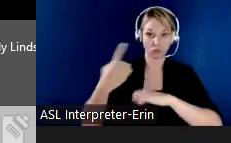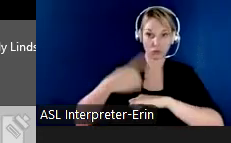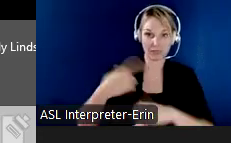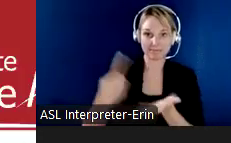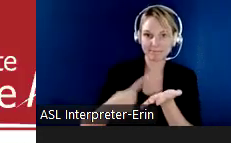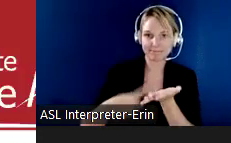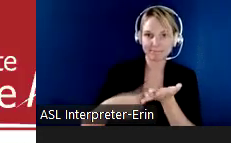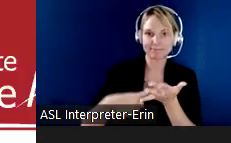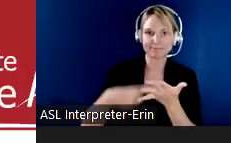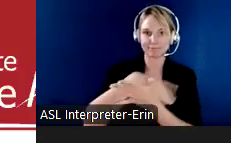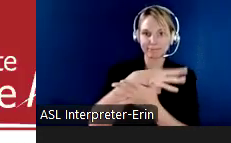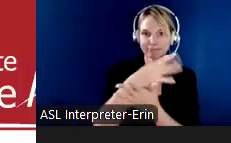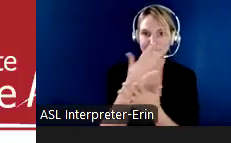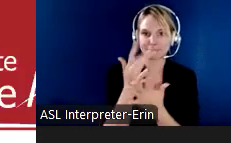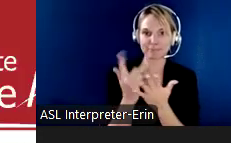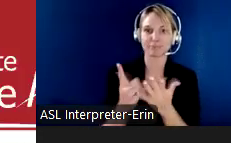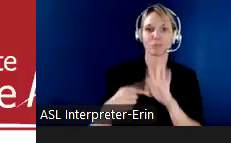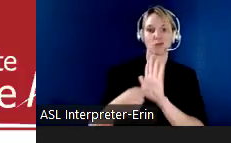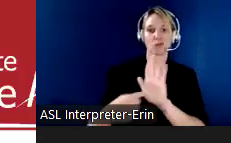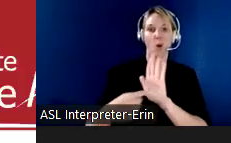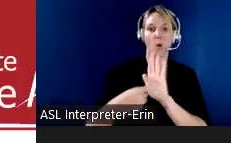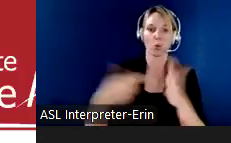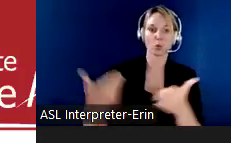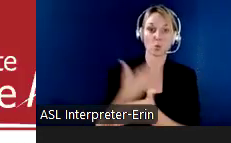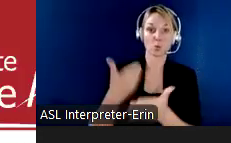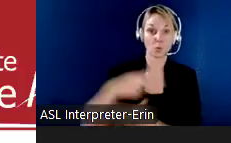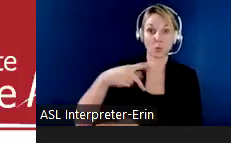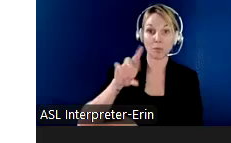showing you the features of the new Navia Employer Portal.